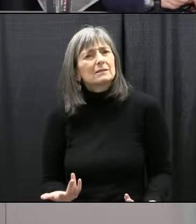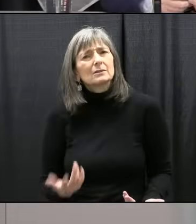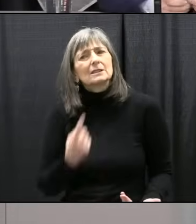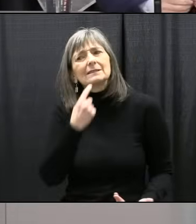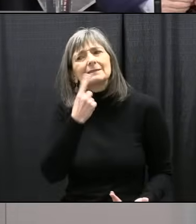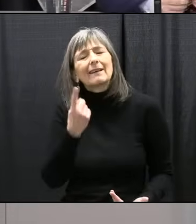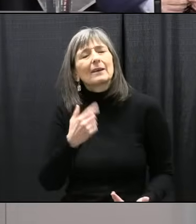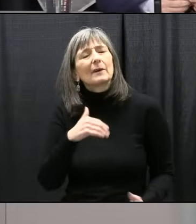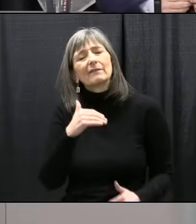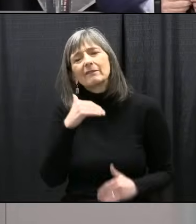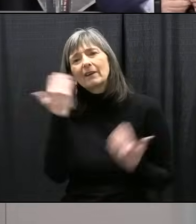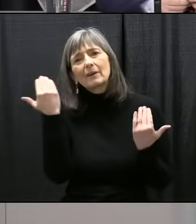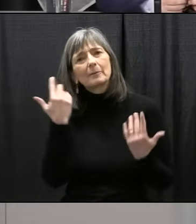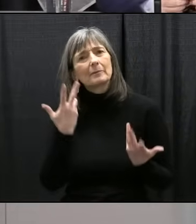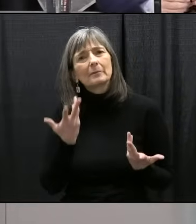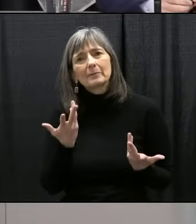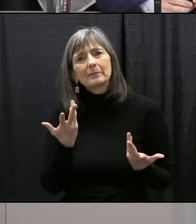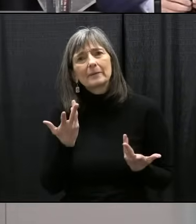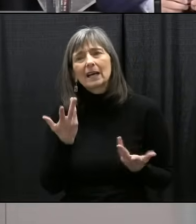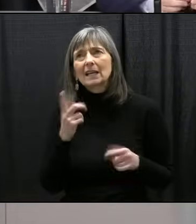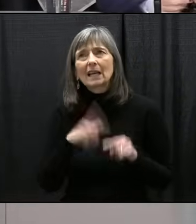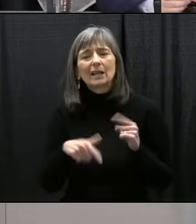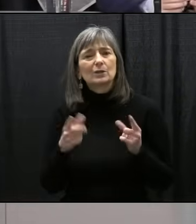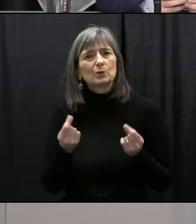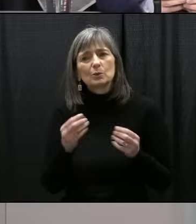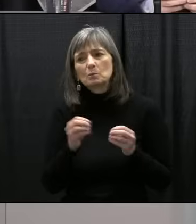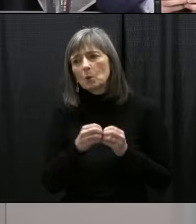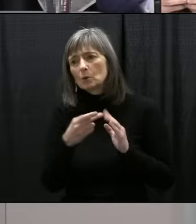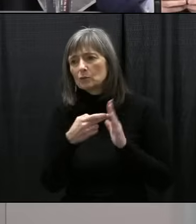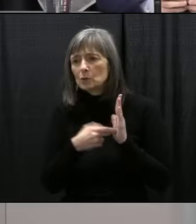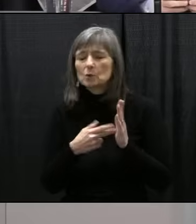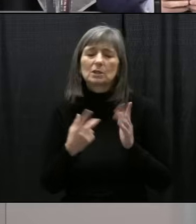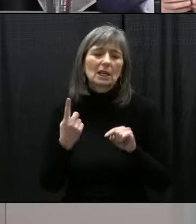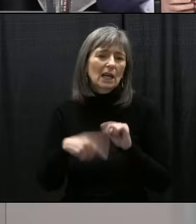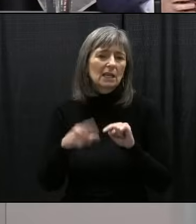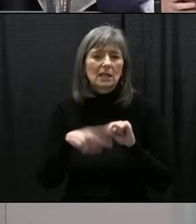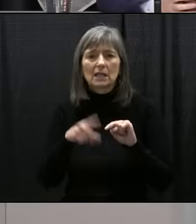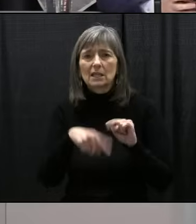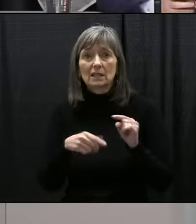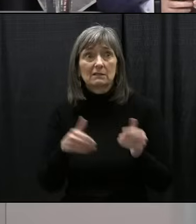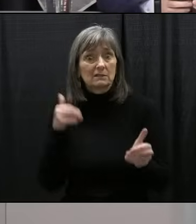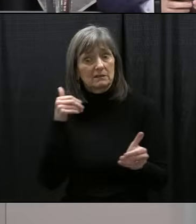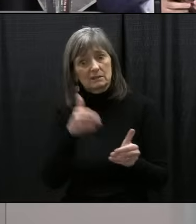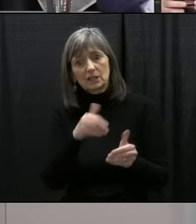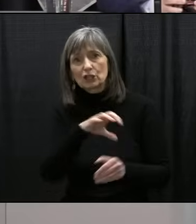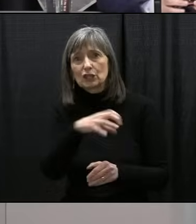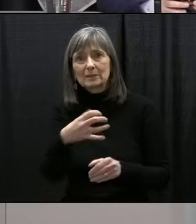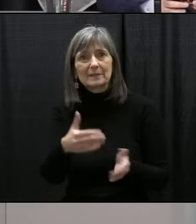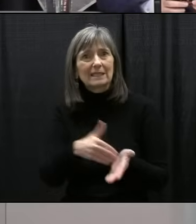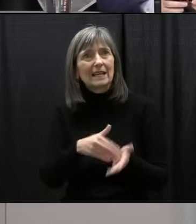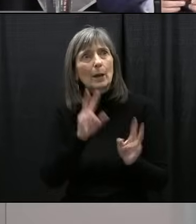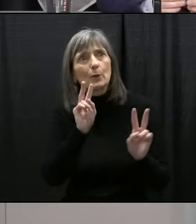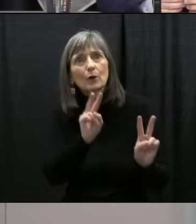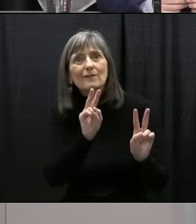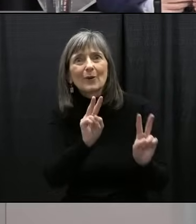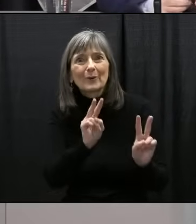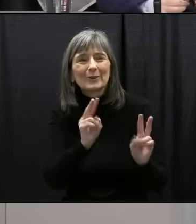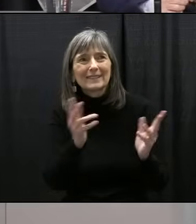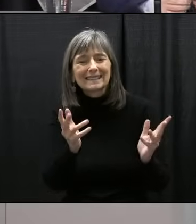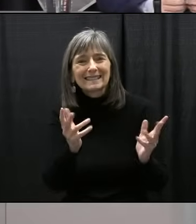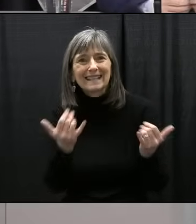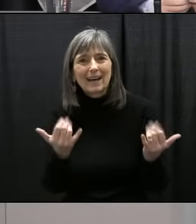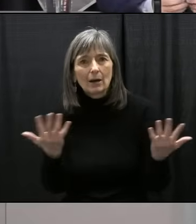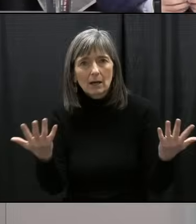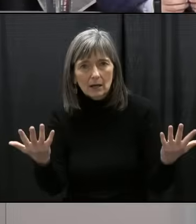who are just fed up and feel like they can't handle more restrictions, especially going into a Christmas that they've been looking forward to?